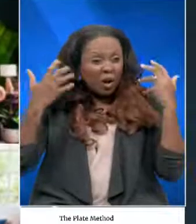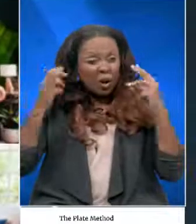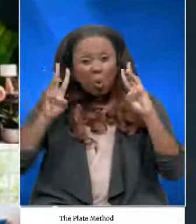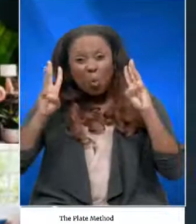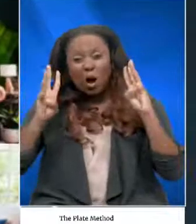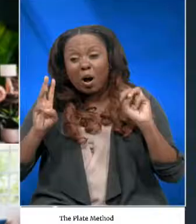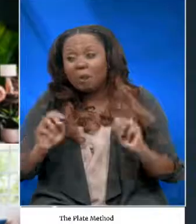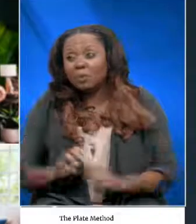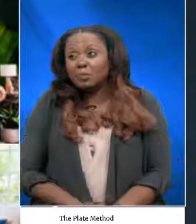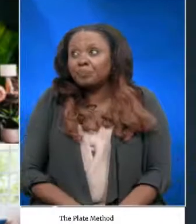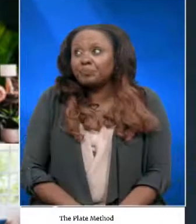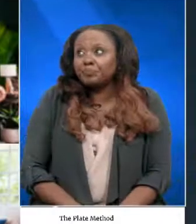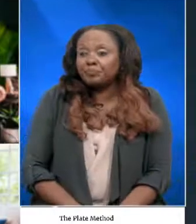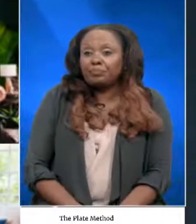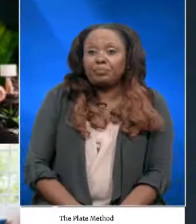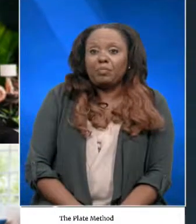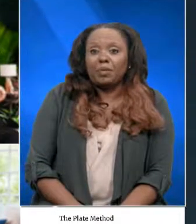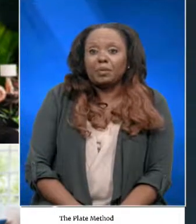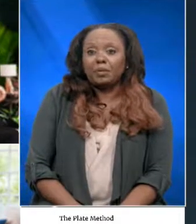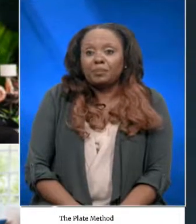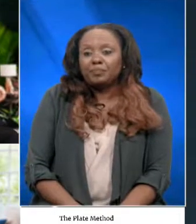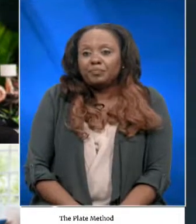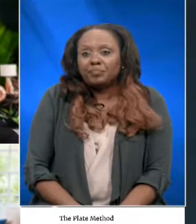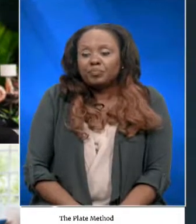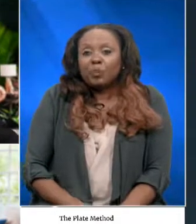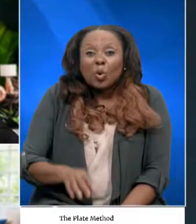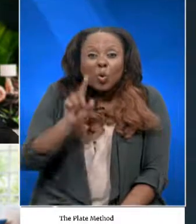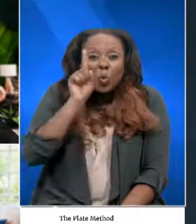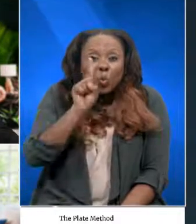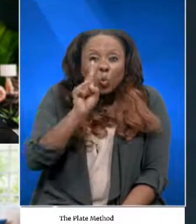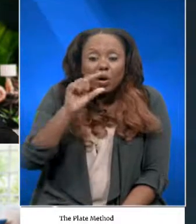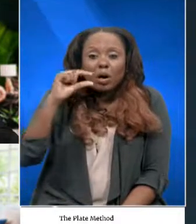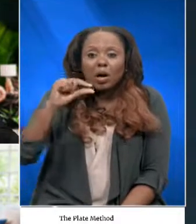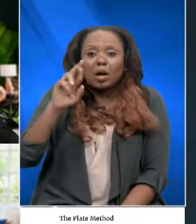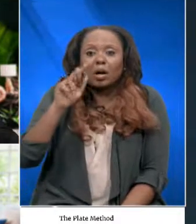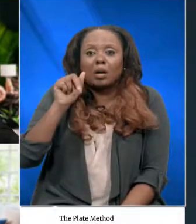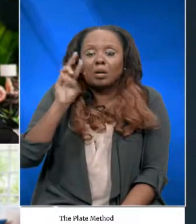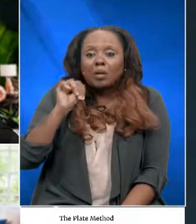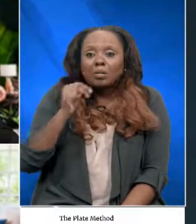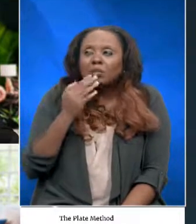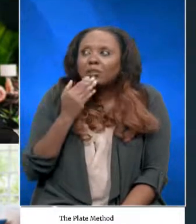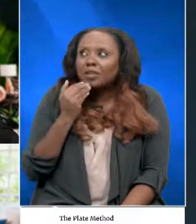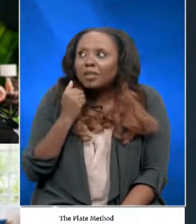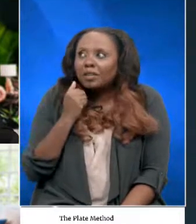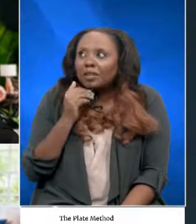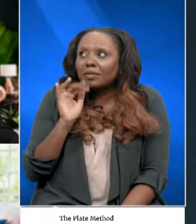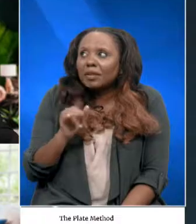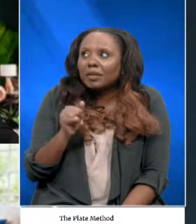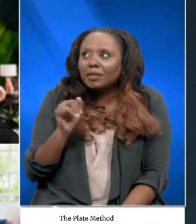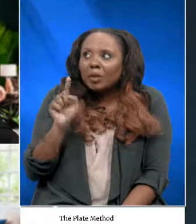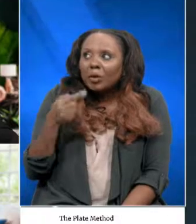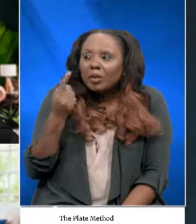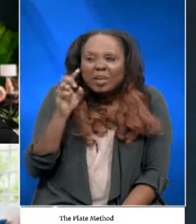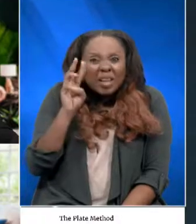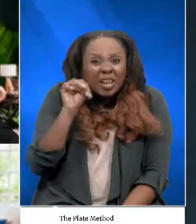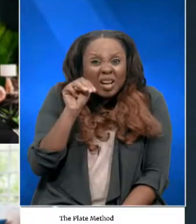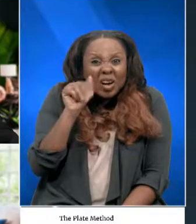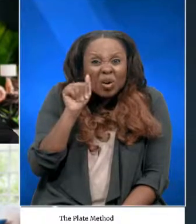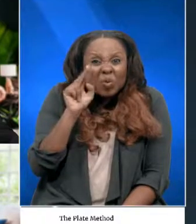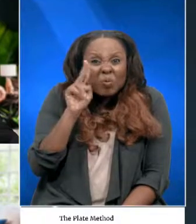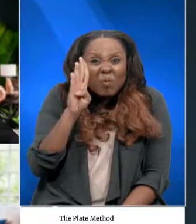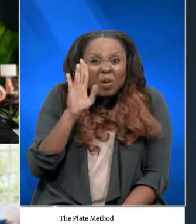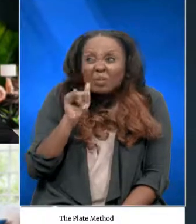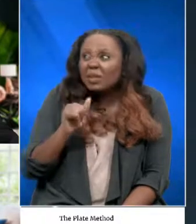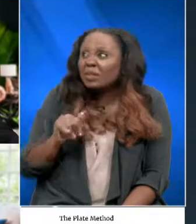say that if you wanted to put 1 gram of sugar, you would have to want Mobby, Peter. You could put it. It would be